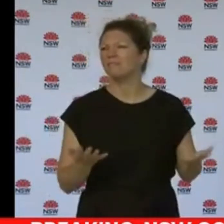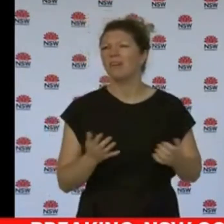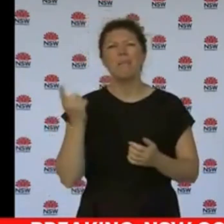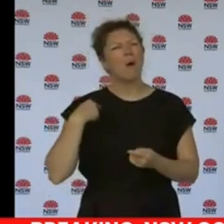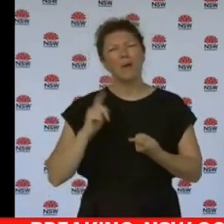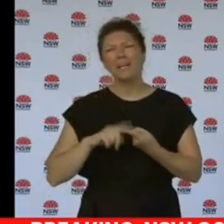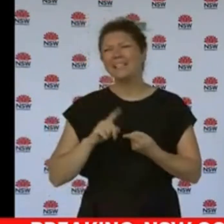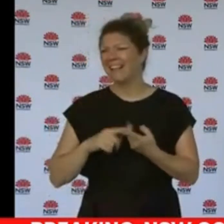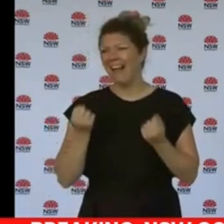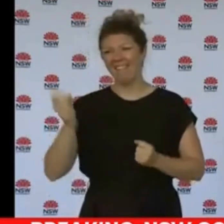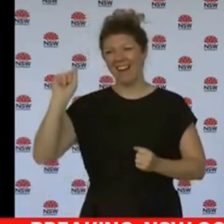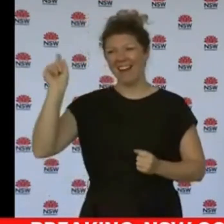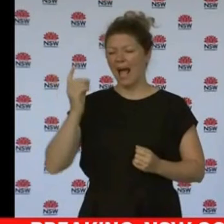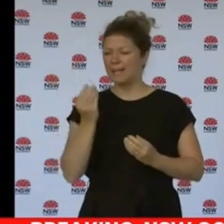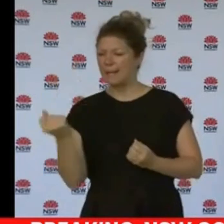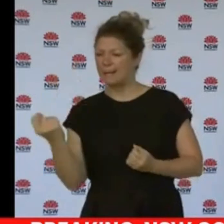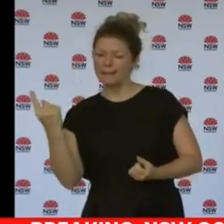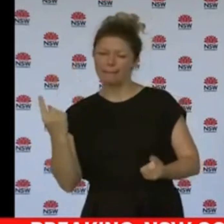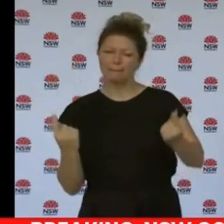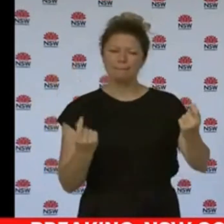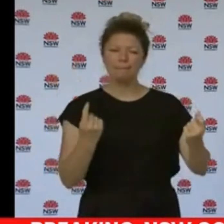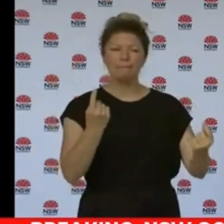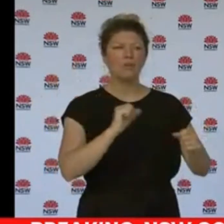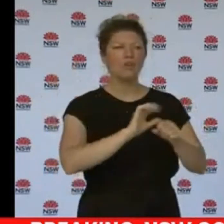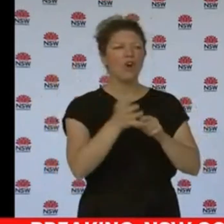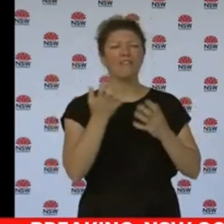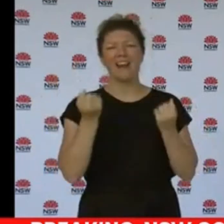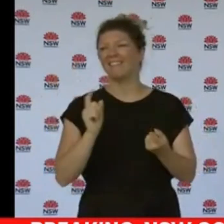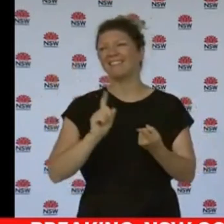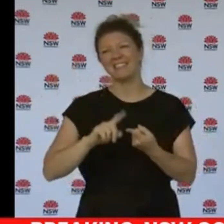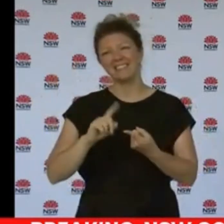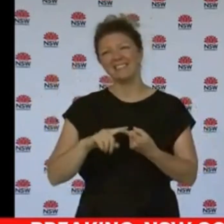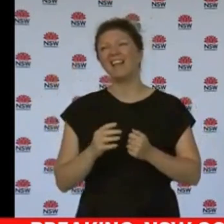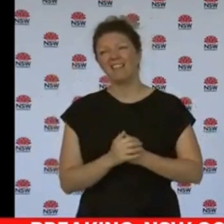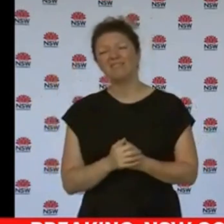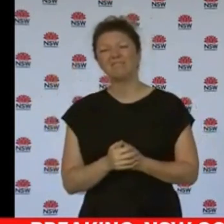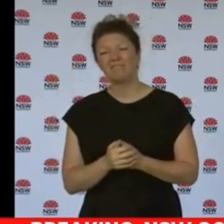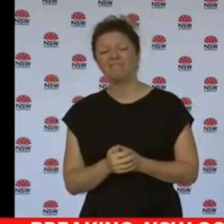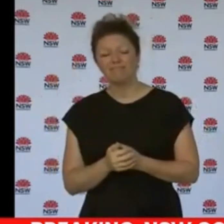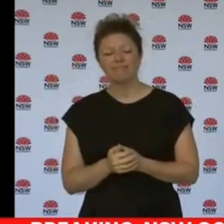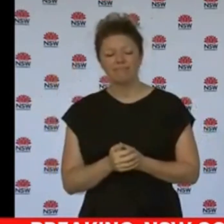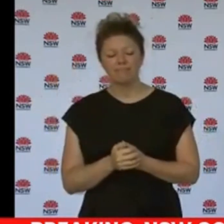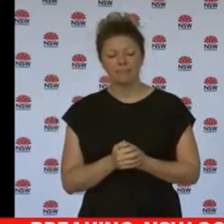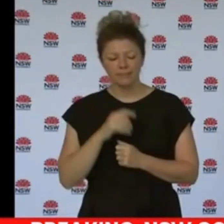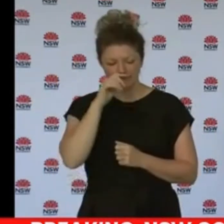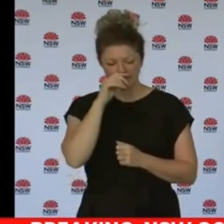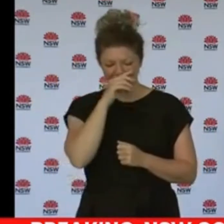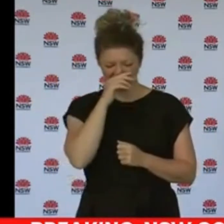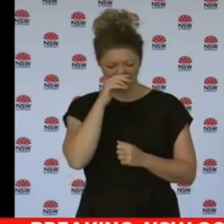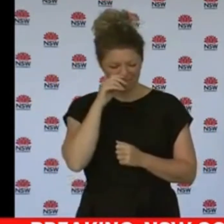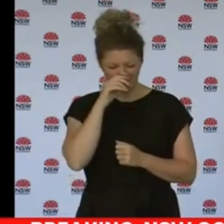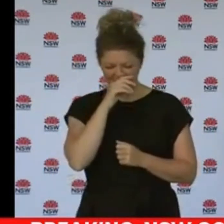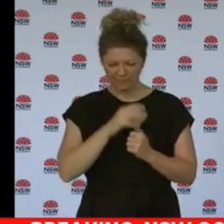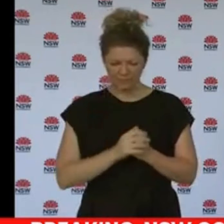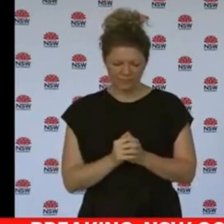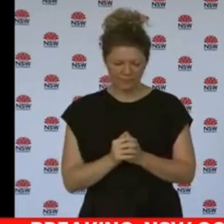are in a stage where we're mopping up. There are still remnants of the disease in the community. Obviously, most people now that we're